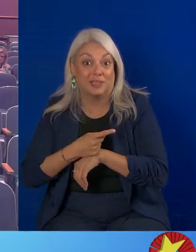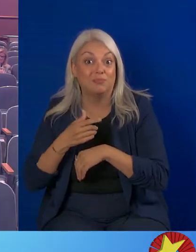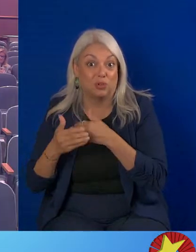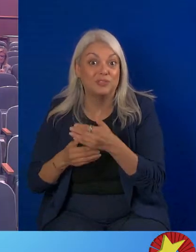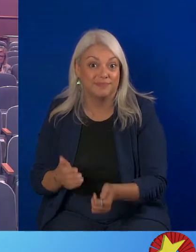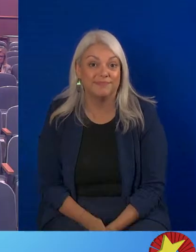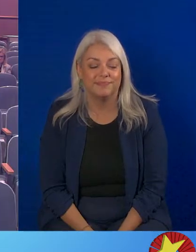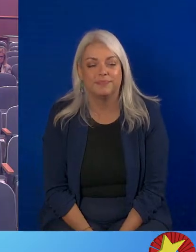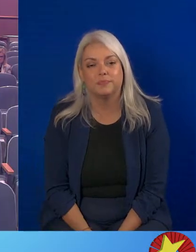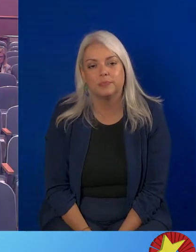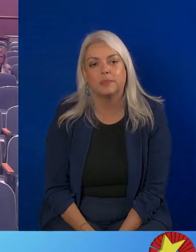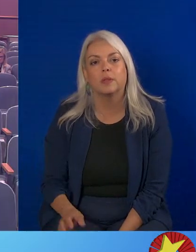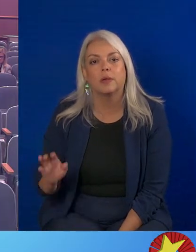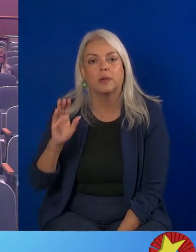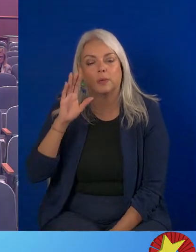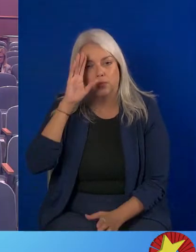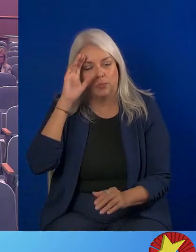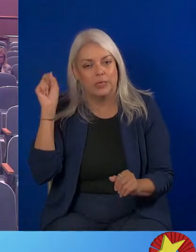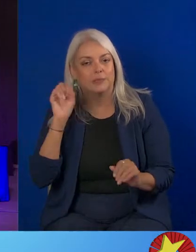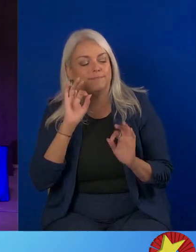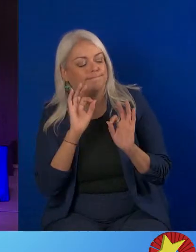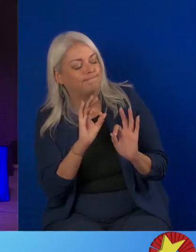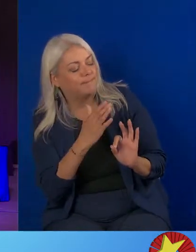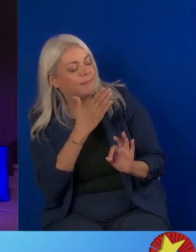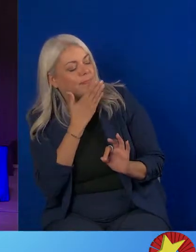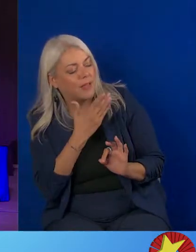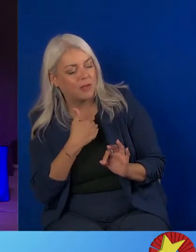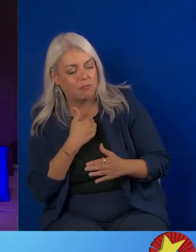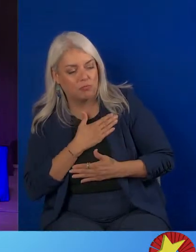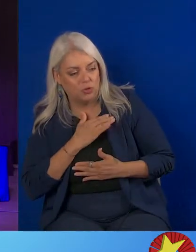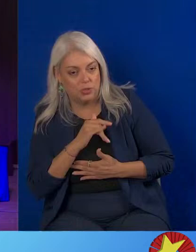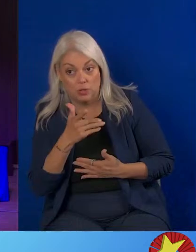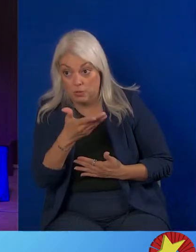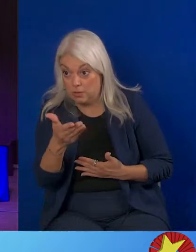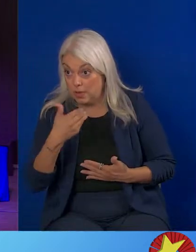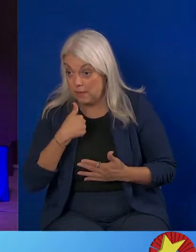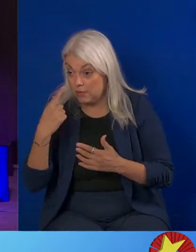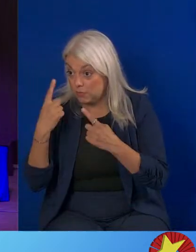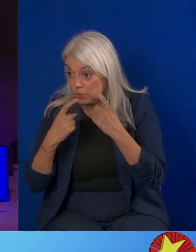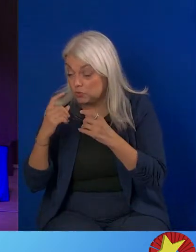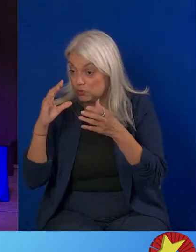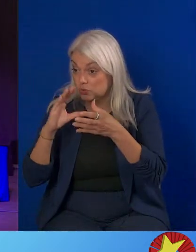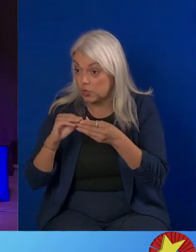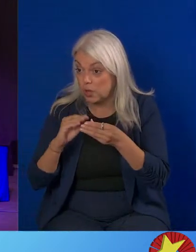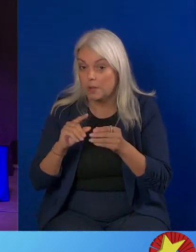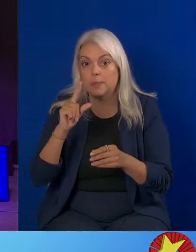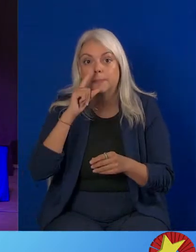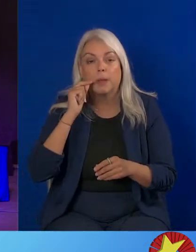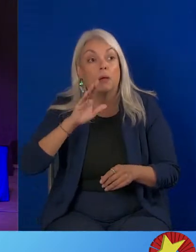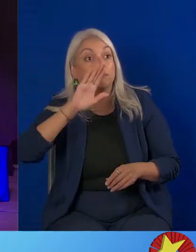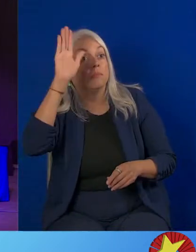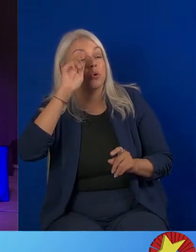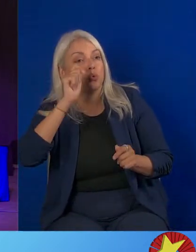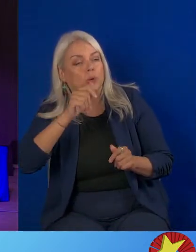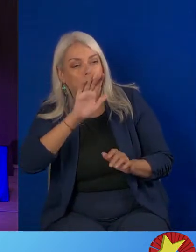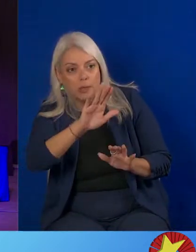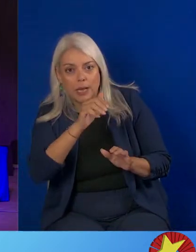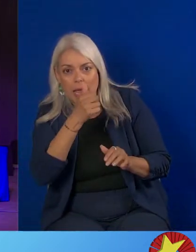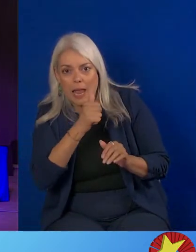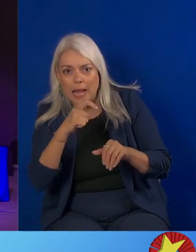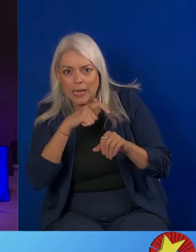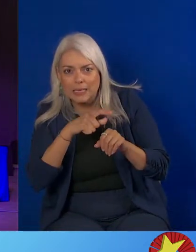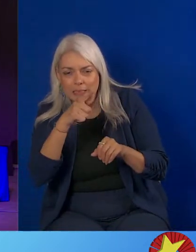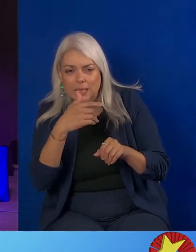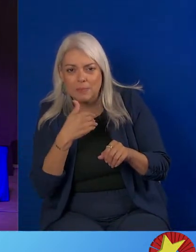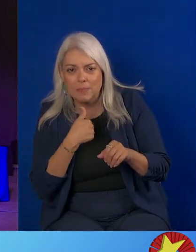Fantastic, I appreciate that. Do we have any questions about this or comments from Maria? This is Bill, just a quick one. Anytime you come with a policy with